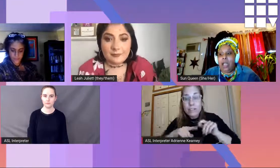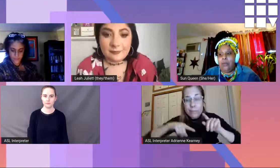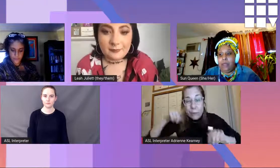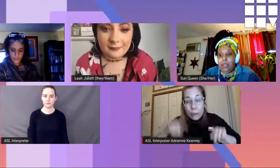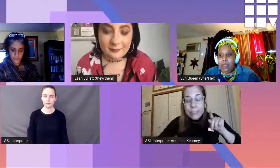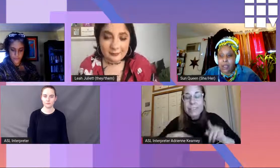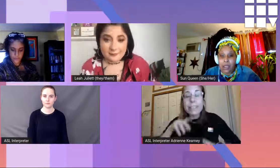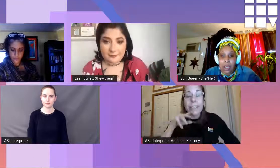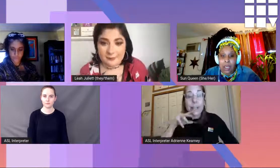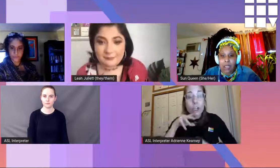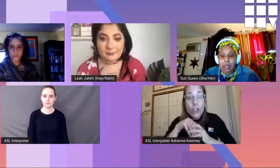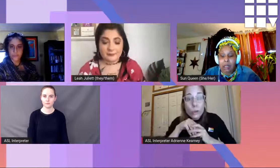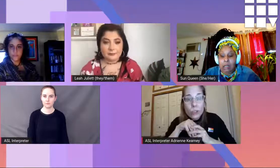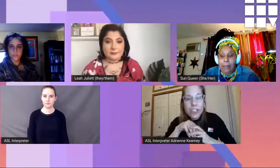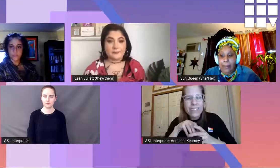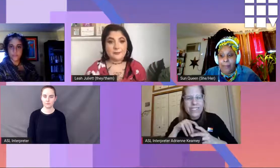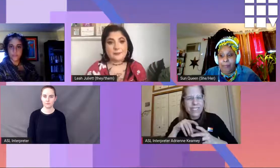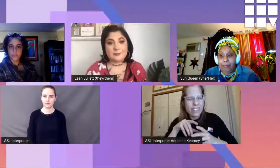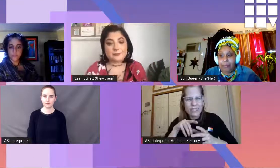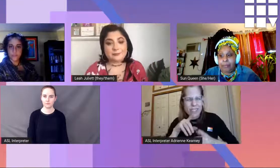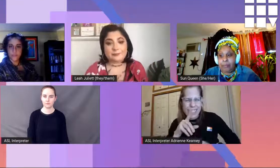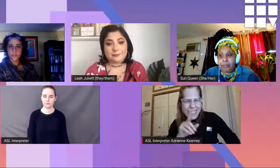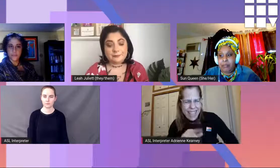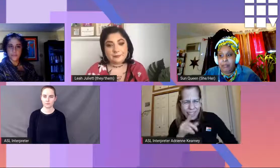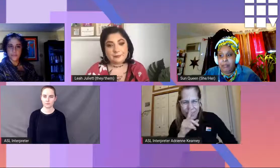does that really look like